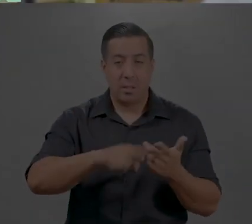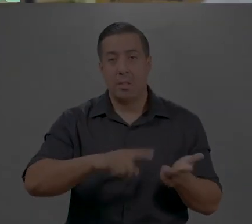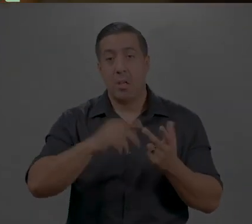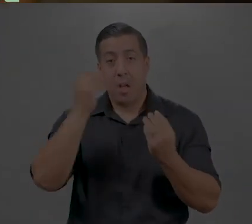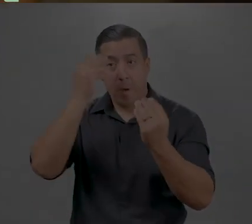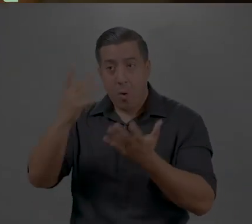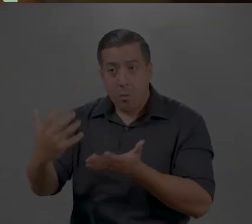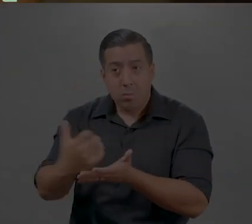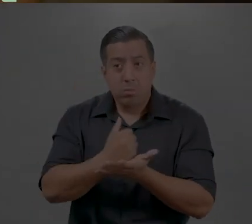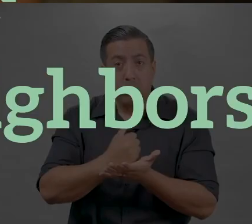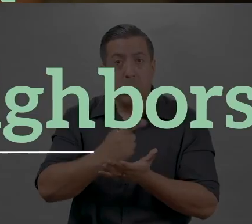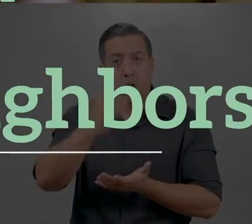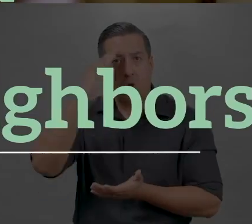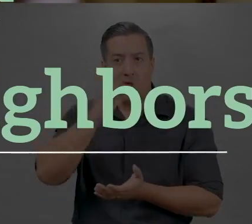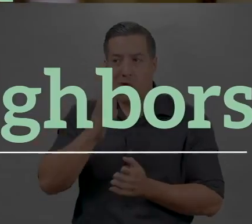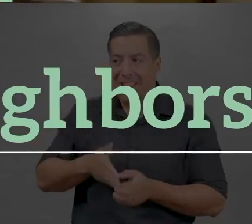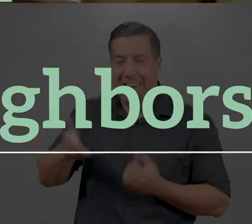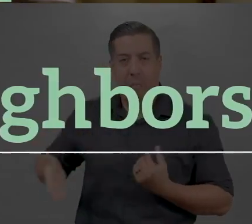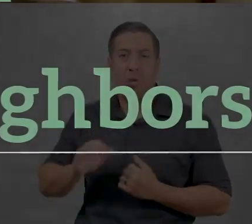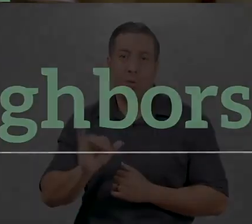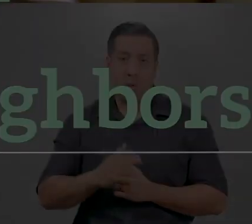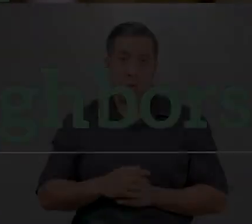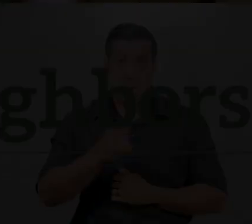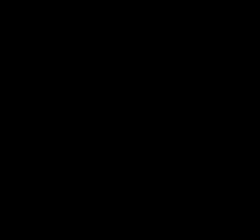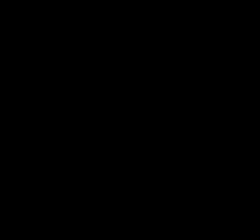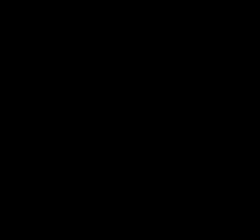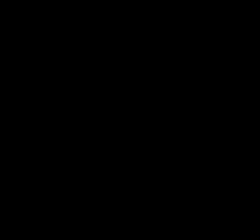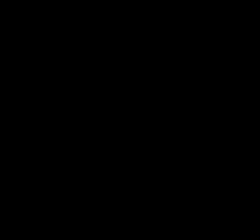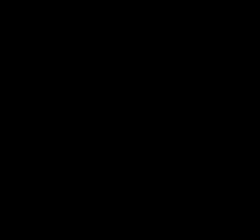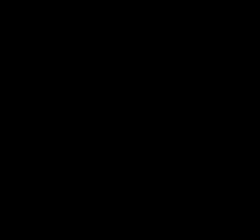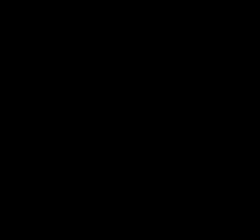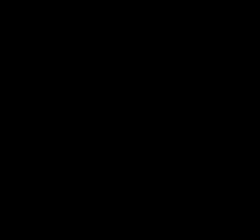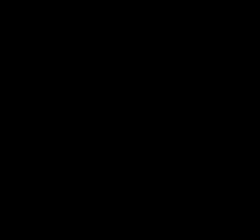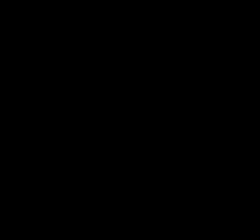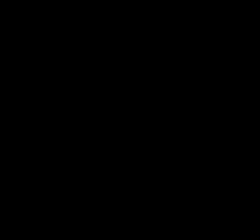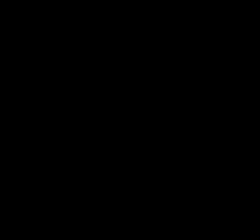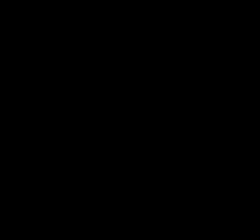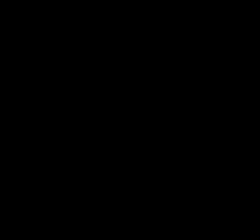kit, stay informed, and get to know your neighbors. Are you ready?